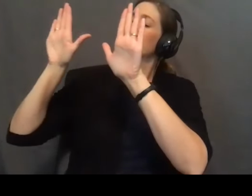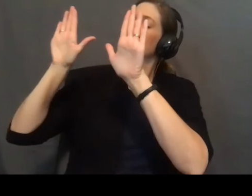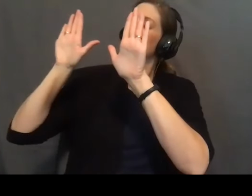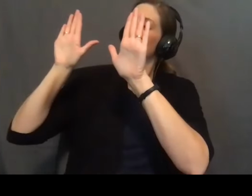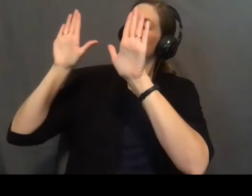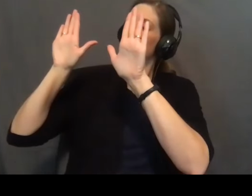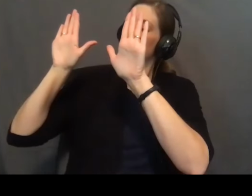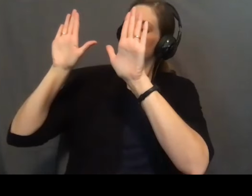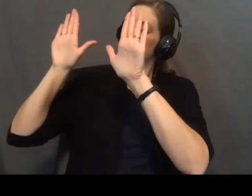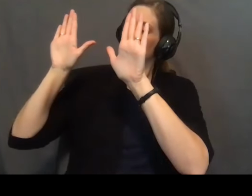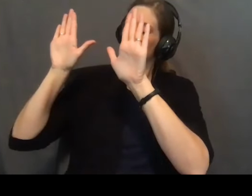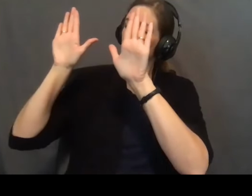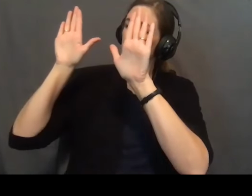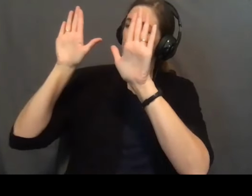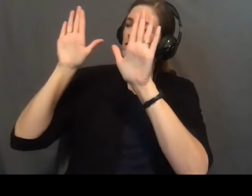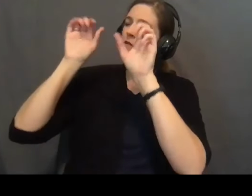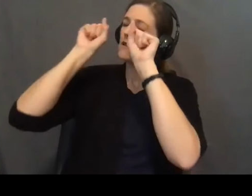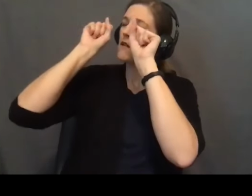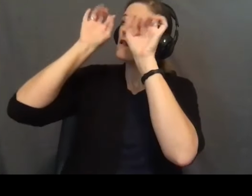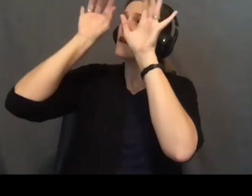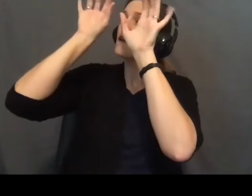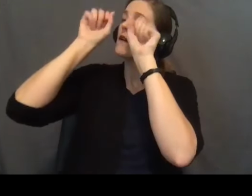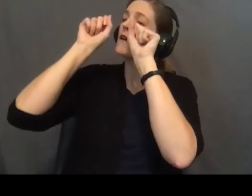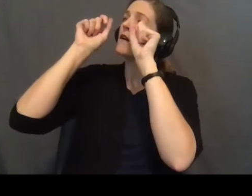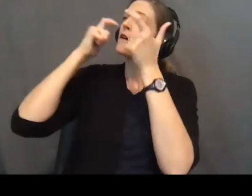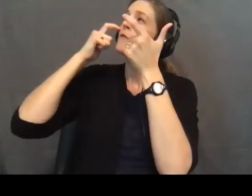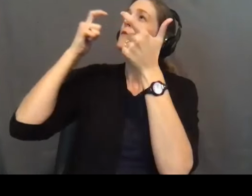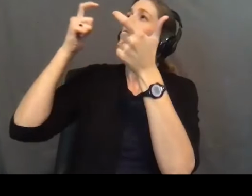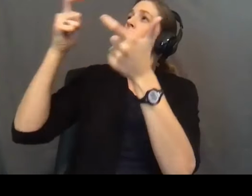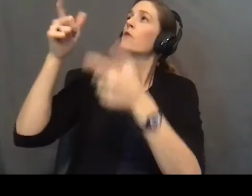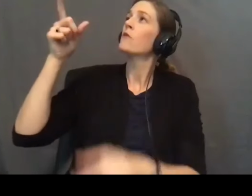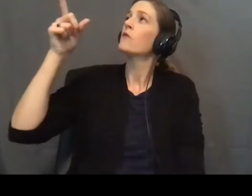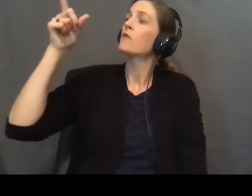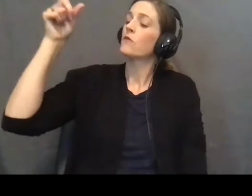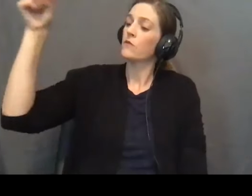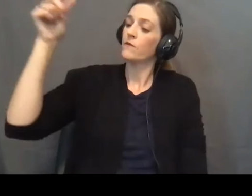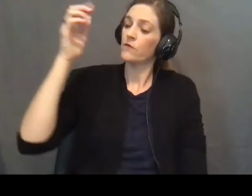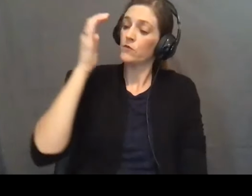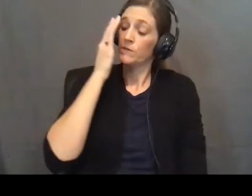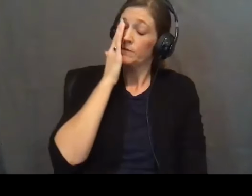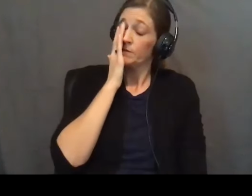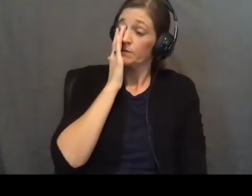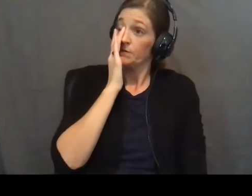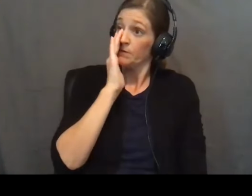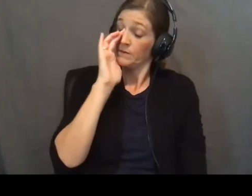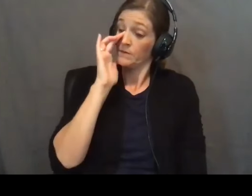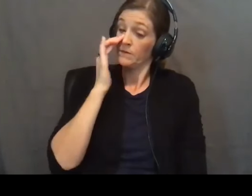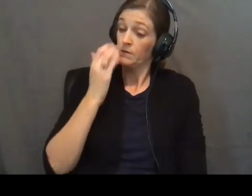I'm in awe of you I'm in awe of you